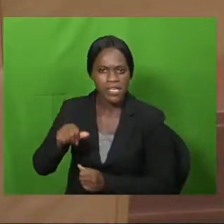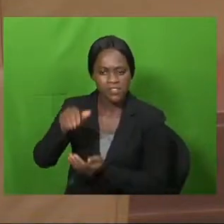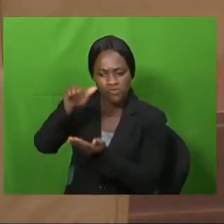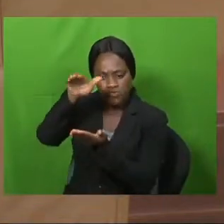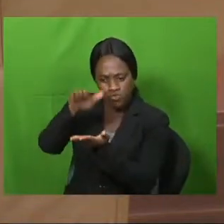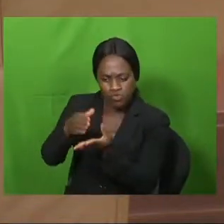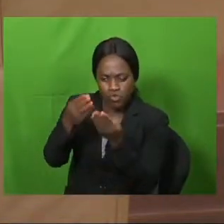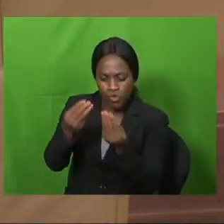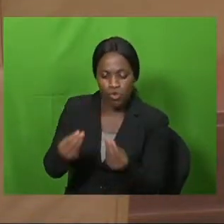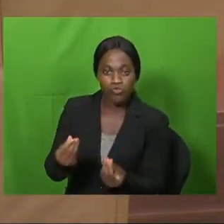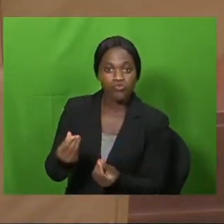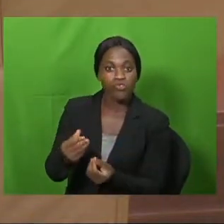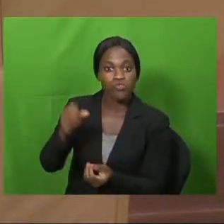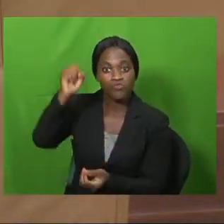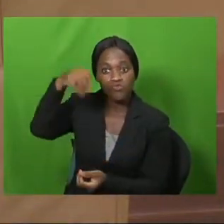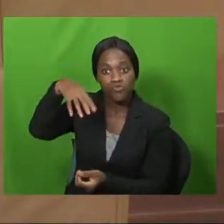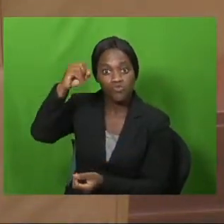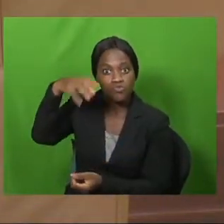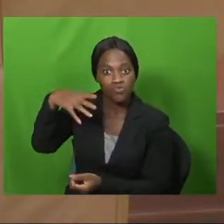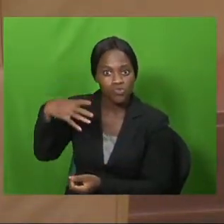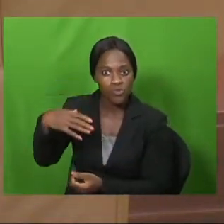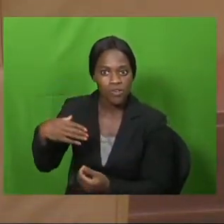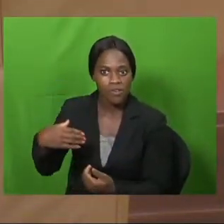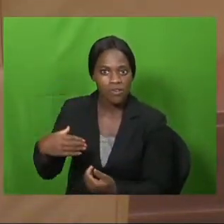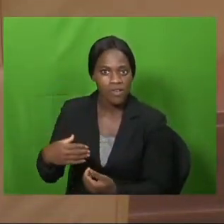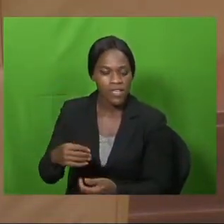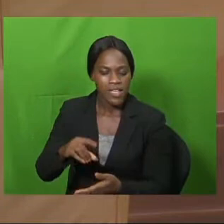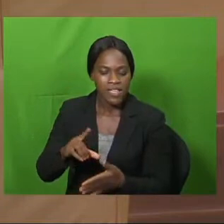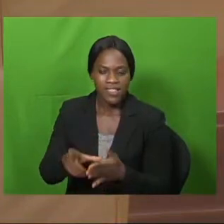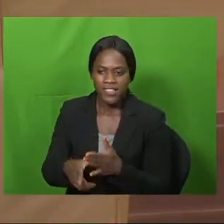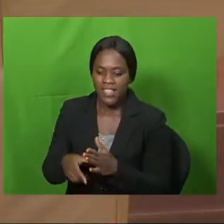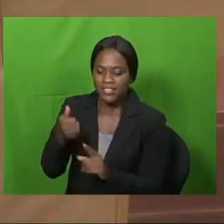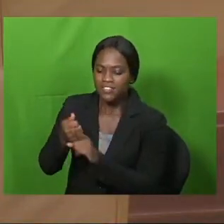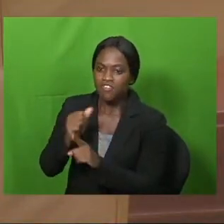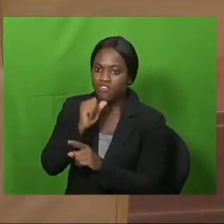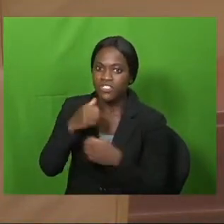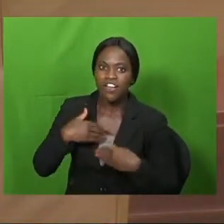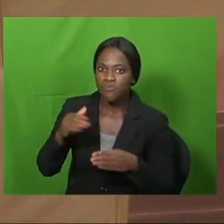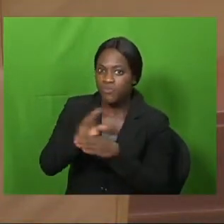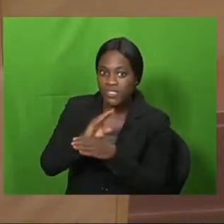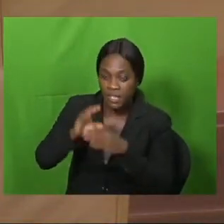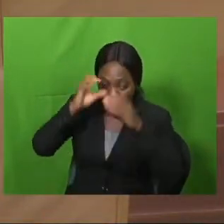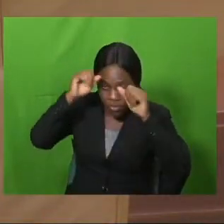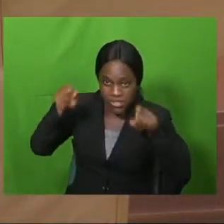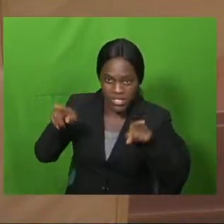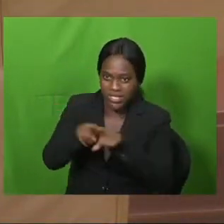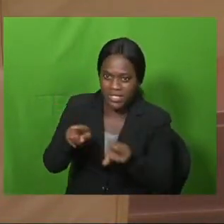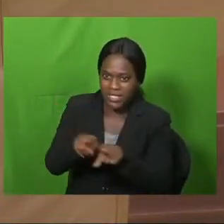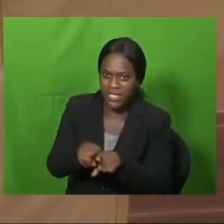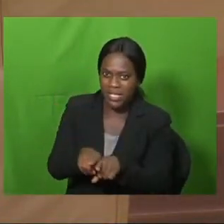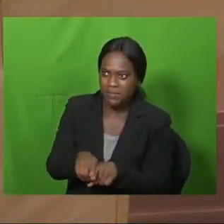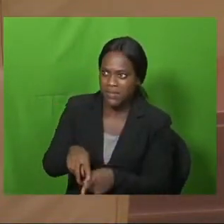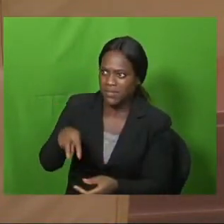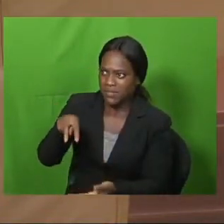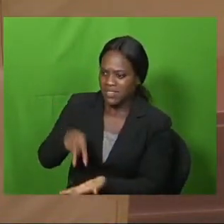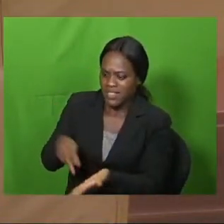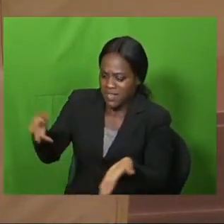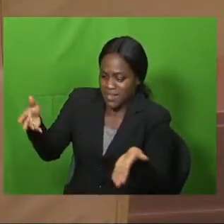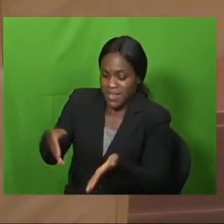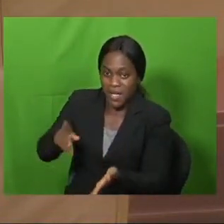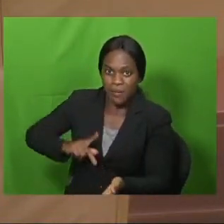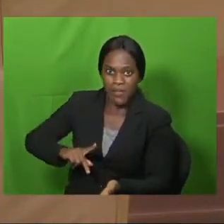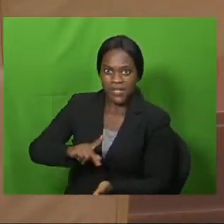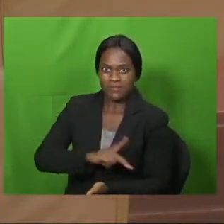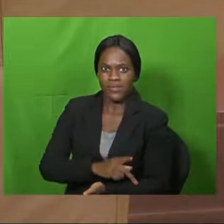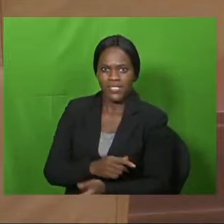has no business, and the president has no business standing before Parliament and peddling such unsubstantiated